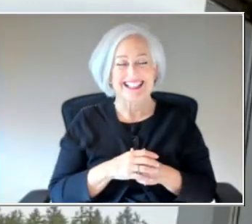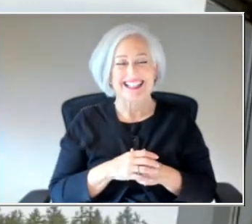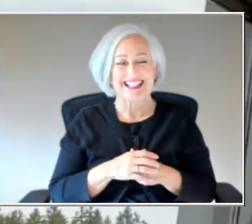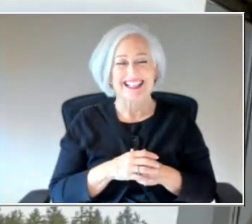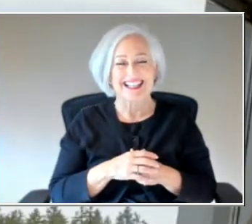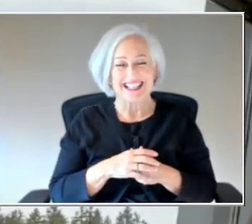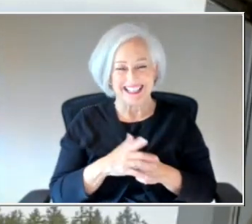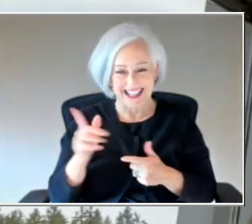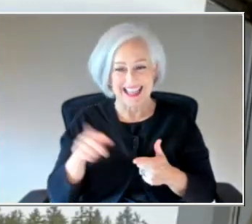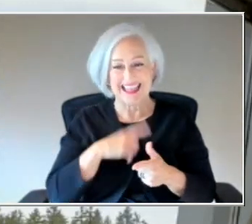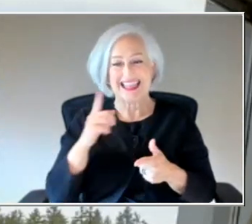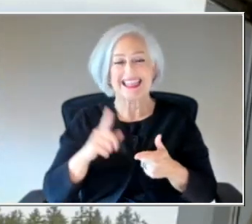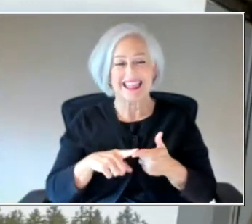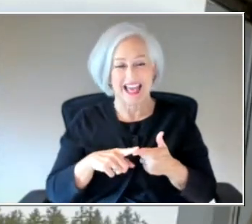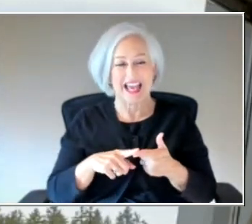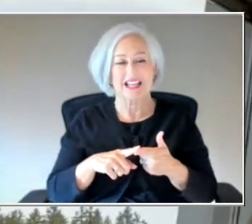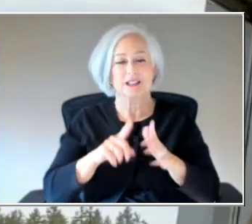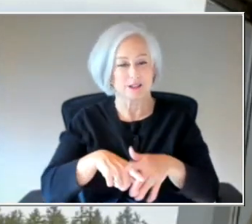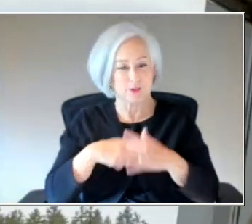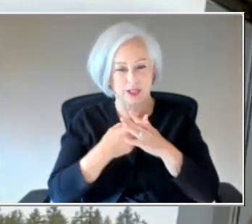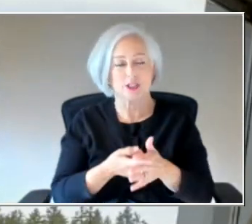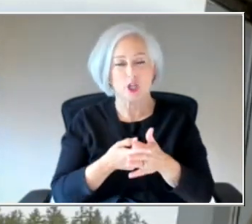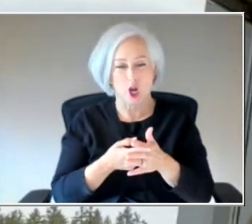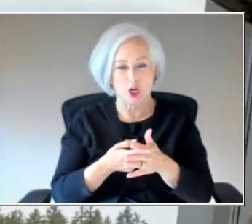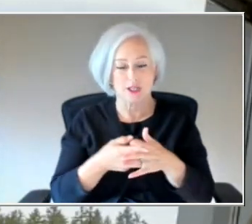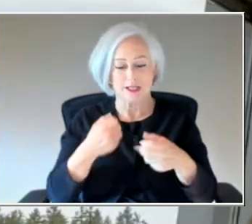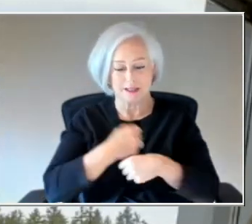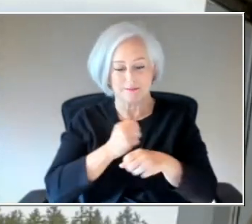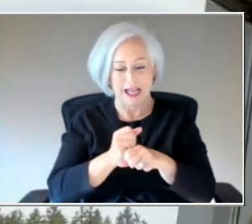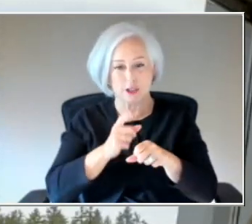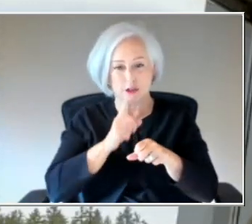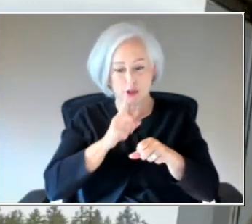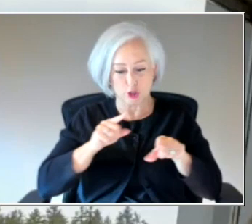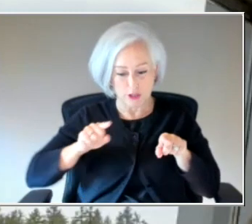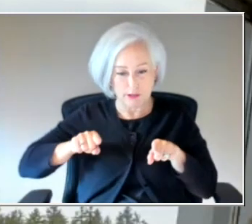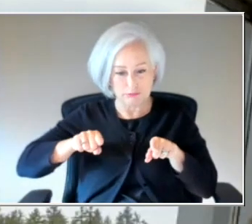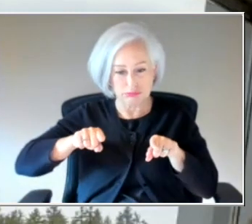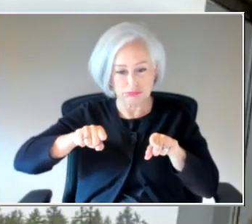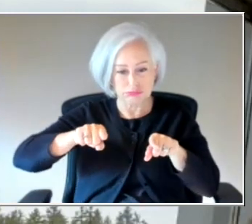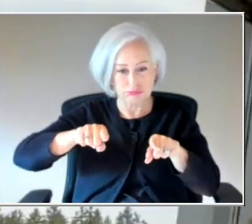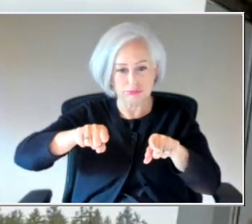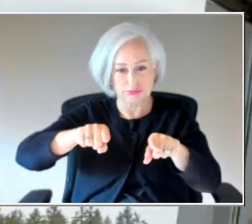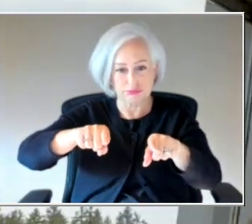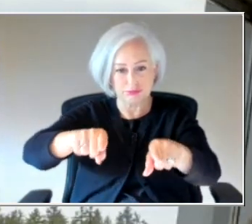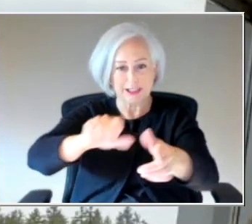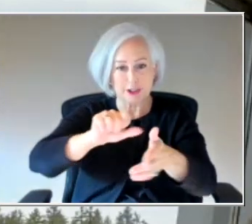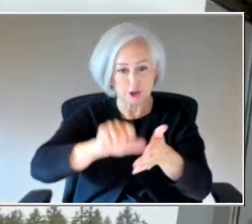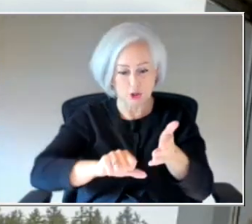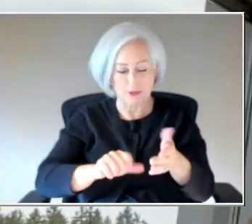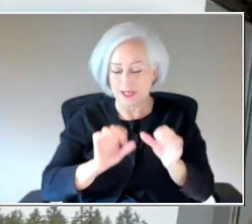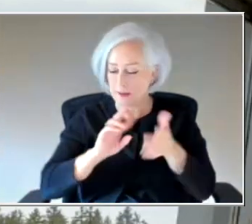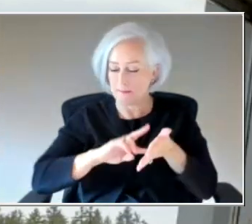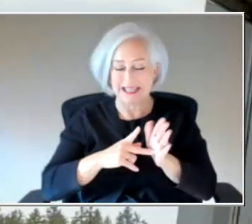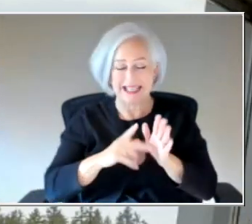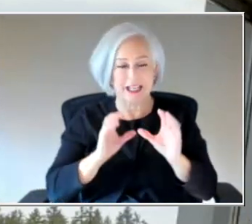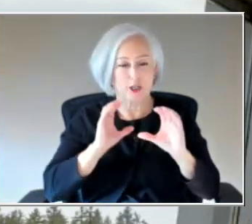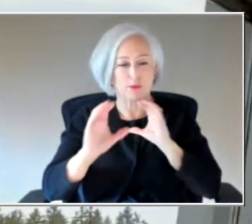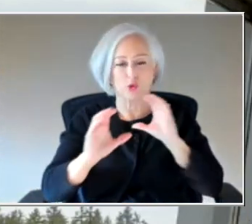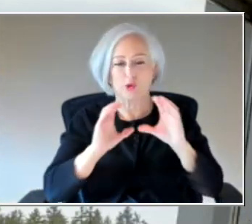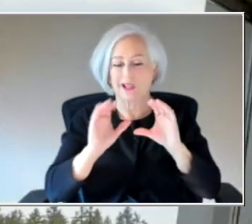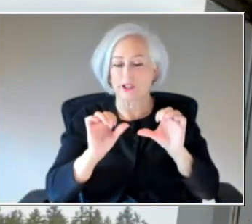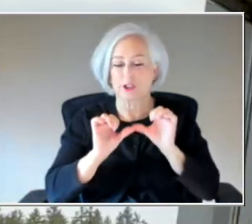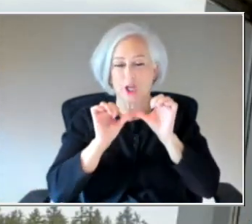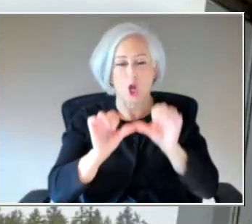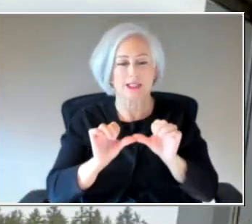And then, so we get started and we make sure we're on the same page. Like he said, we are constant communication in the OR. Their staff will call